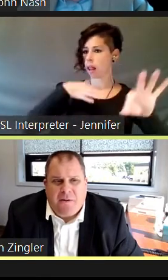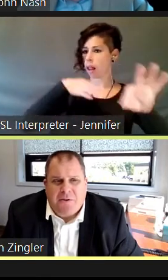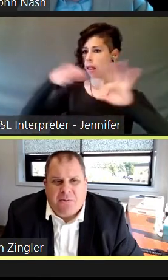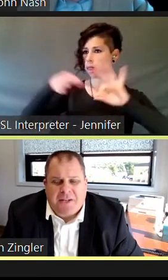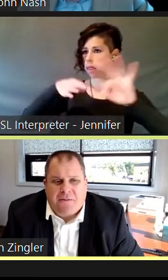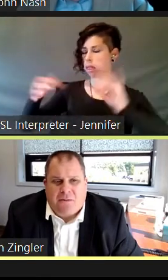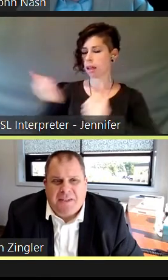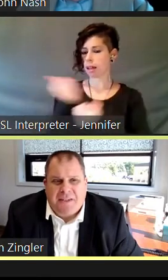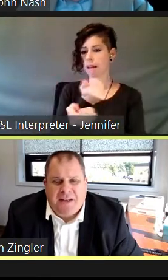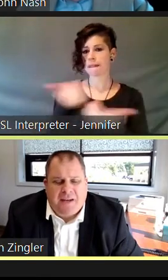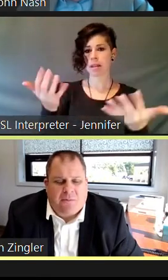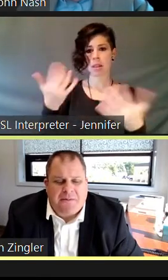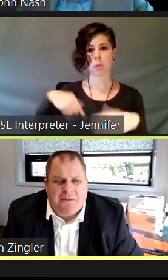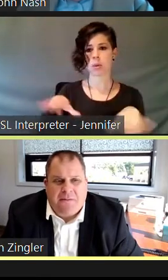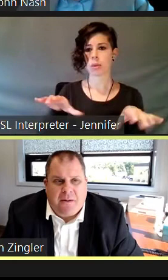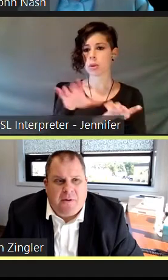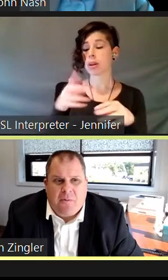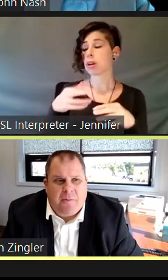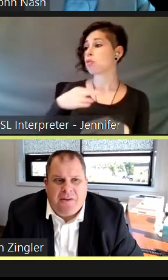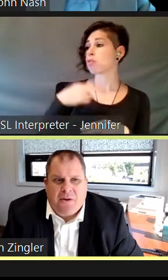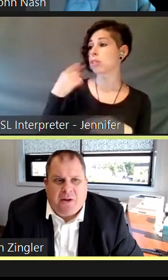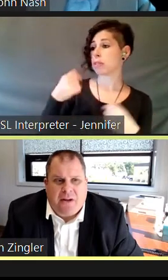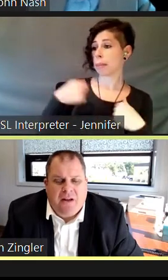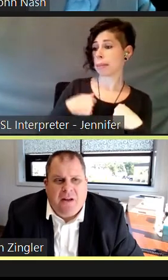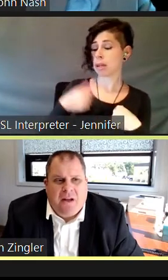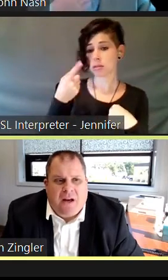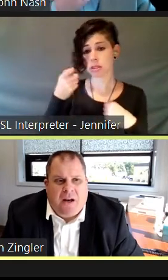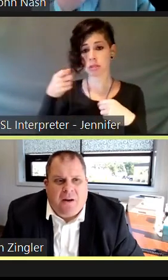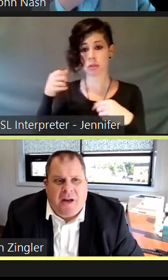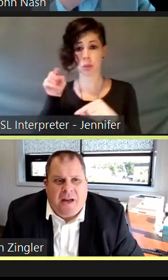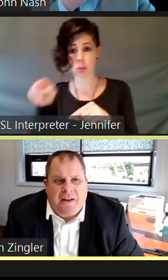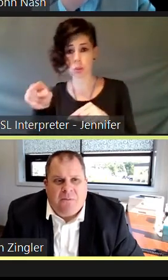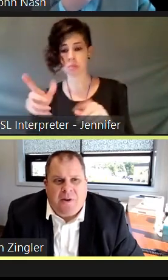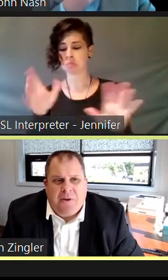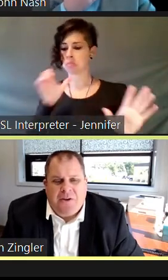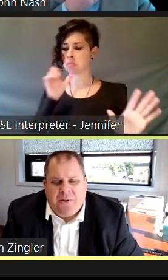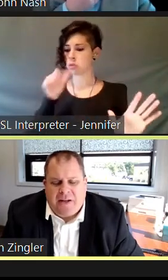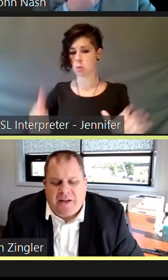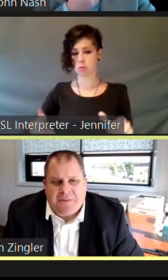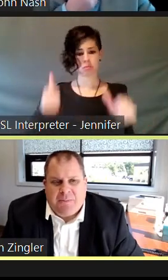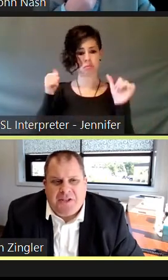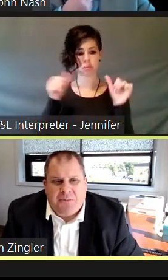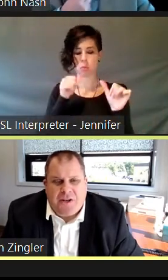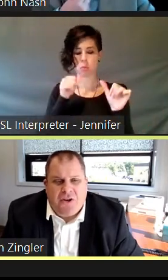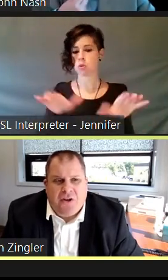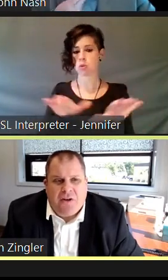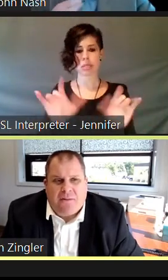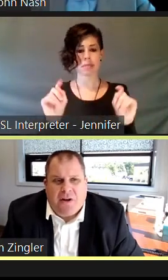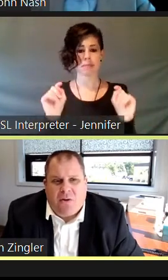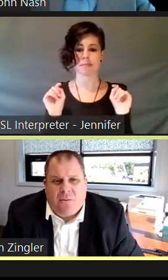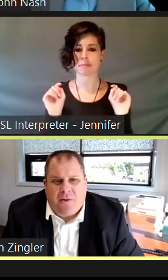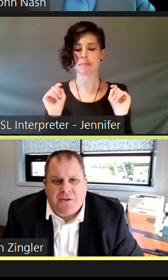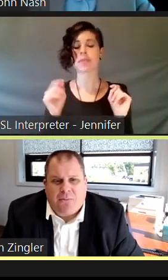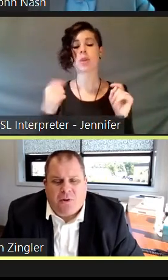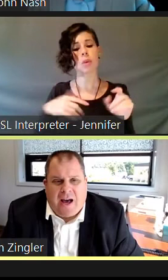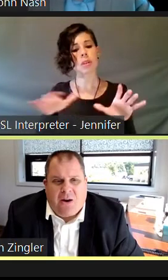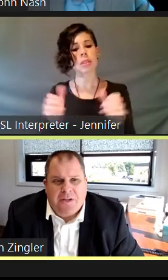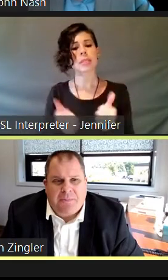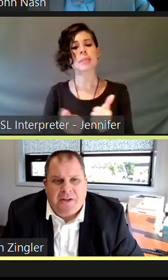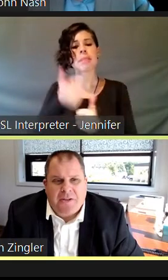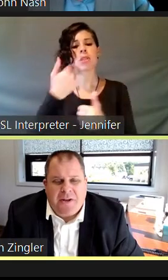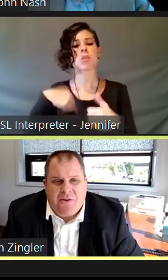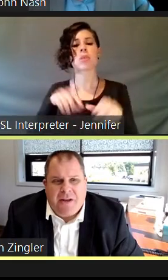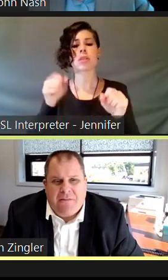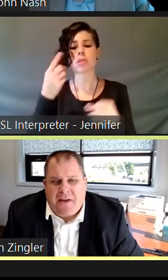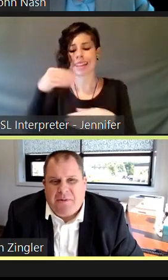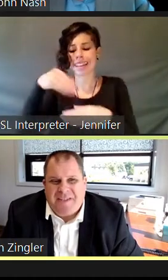If it was a risk for us and a risk for the family, we wouldn't do it. And we were doing as much as we could for in-home support hours